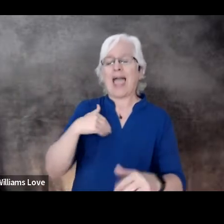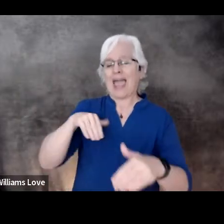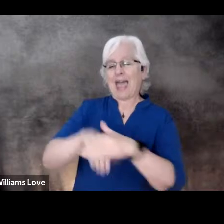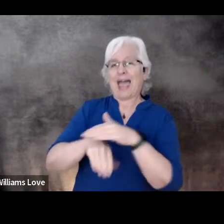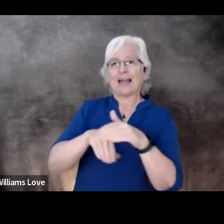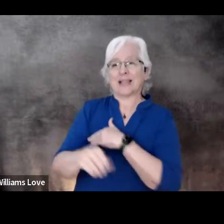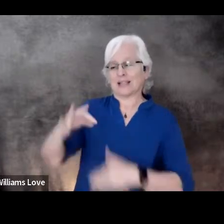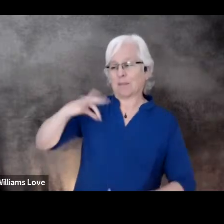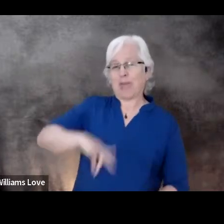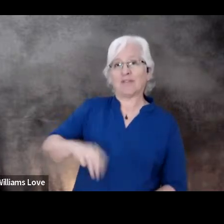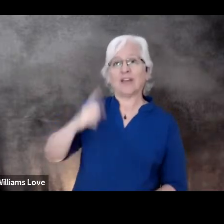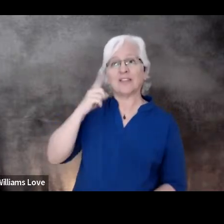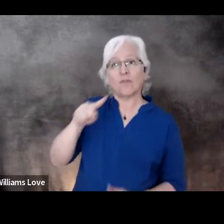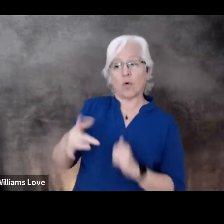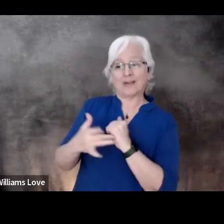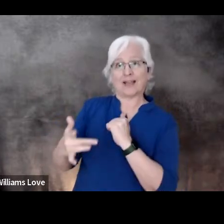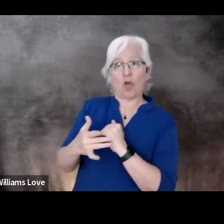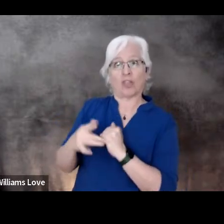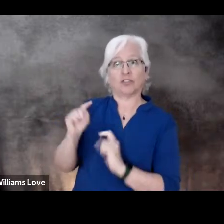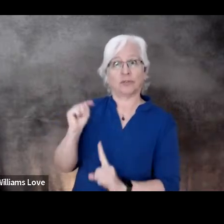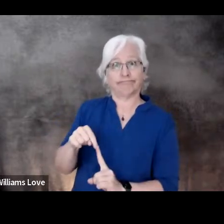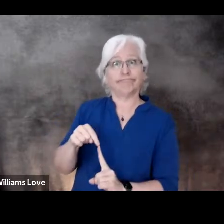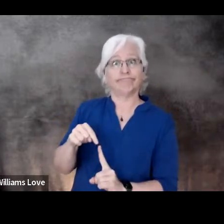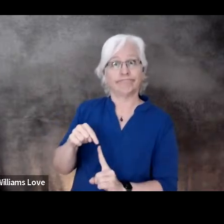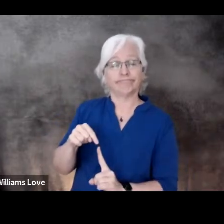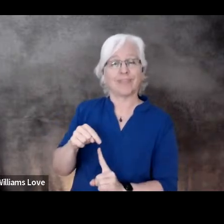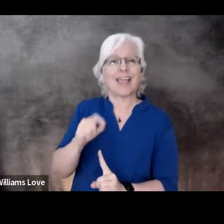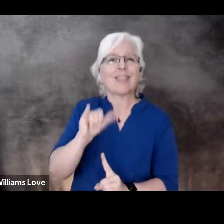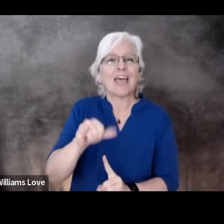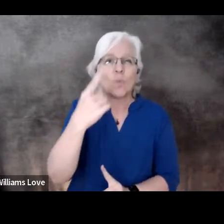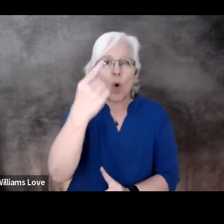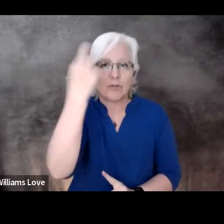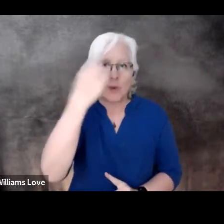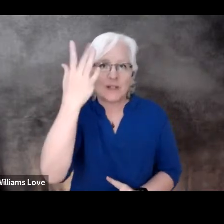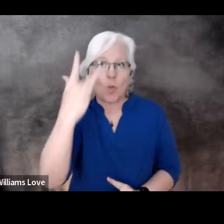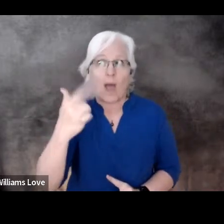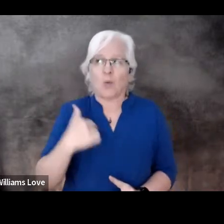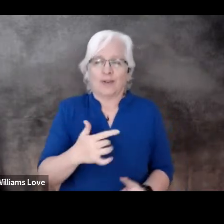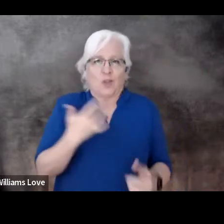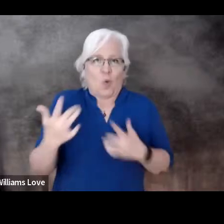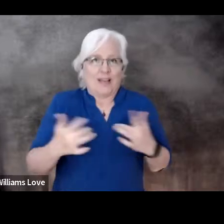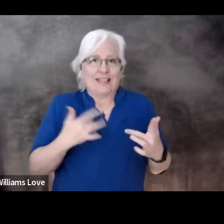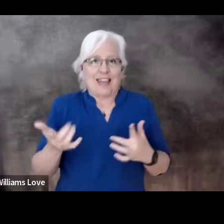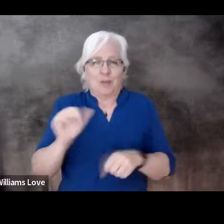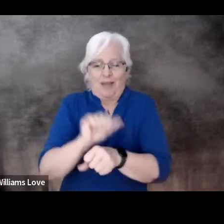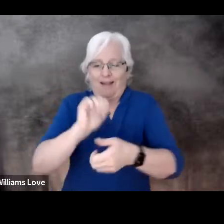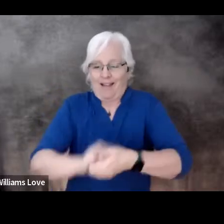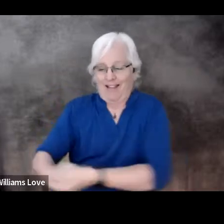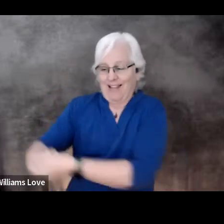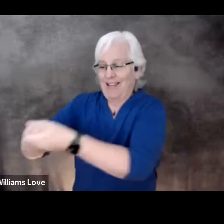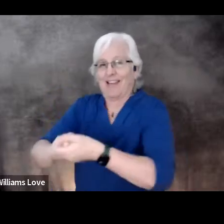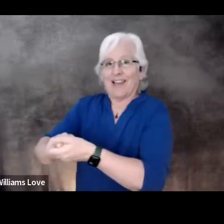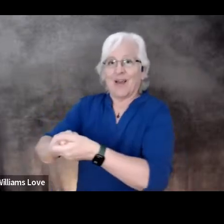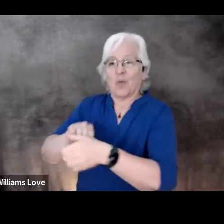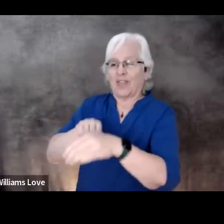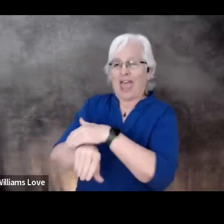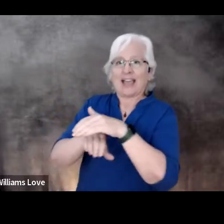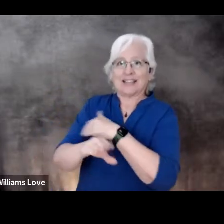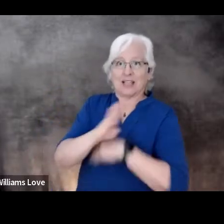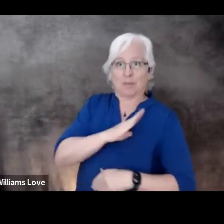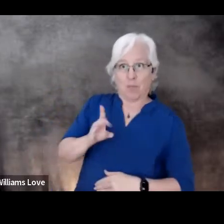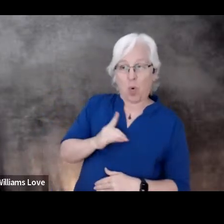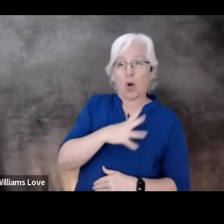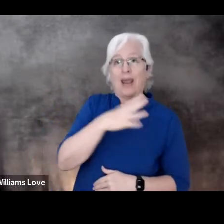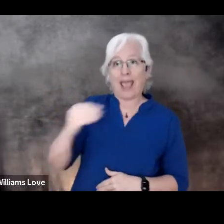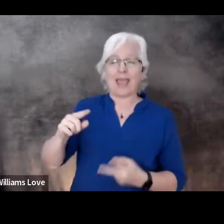of technology. And this is one of the reasons why we are so excited to be collaborating with the Access Board and